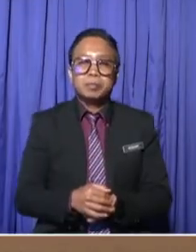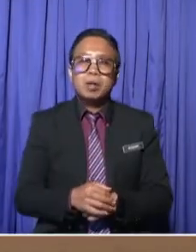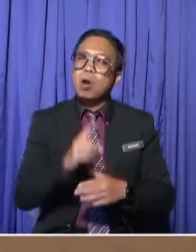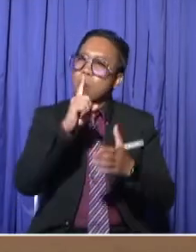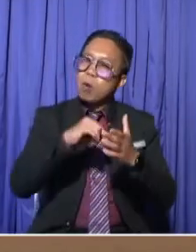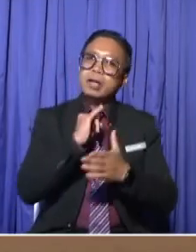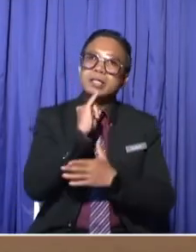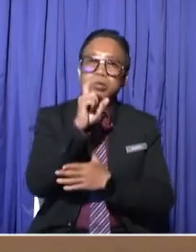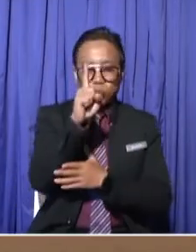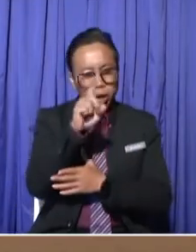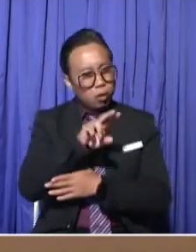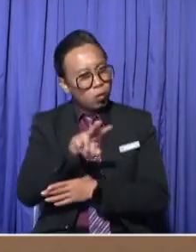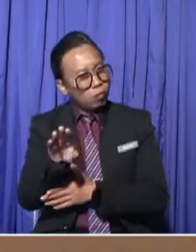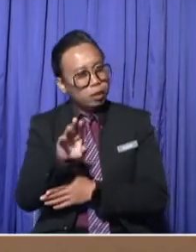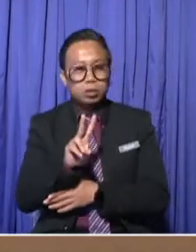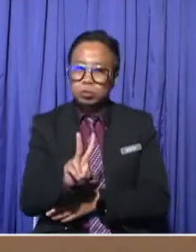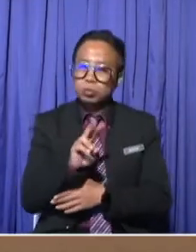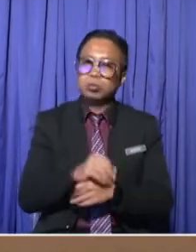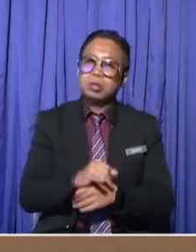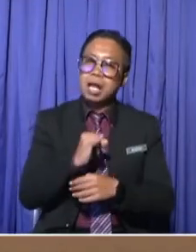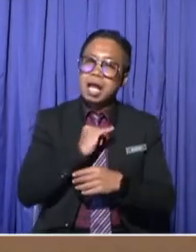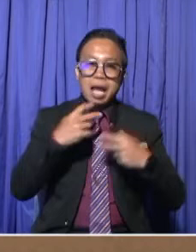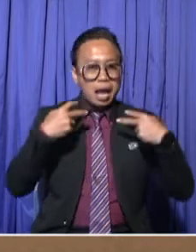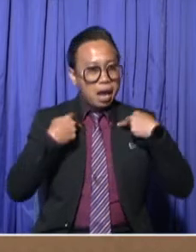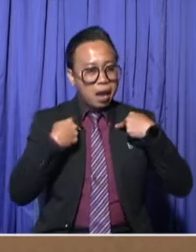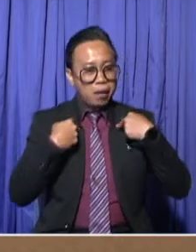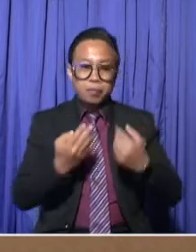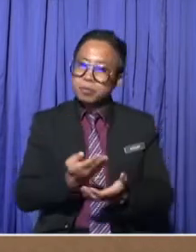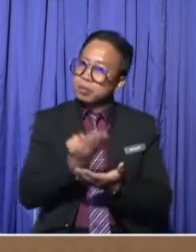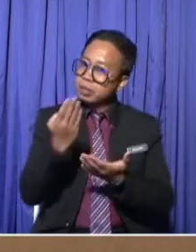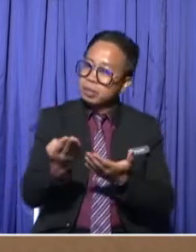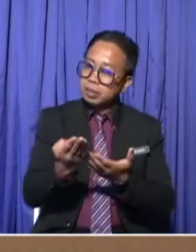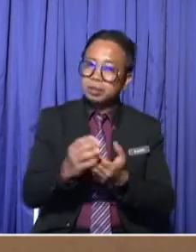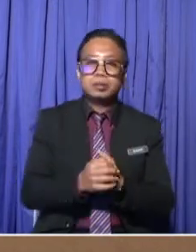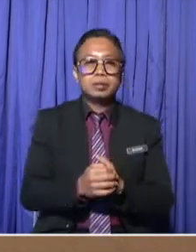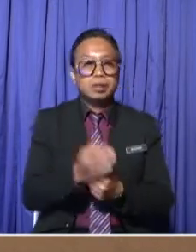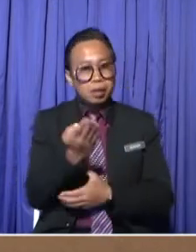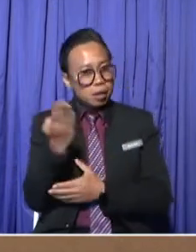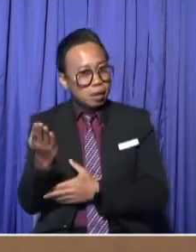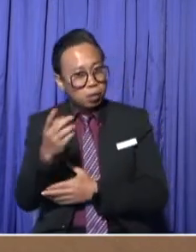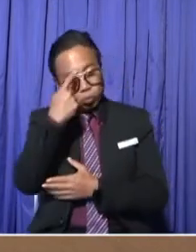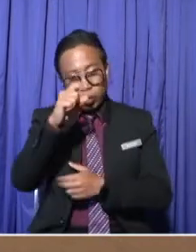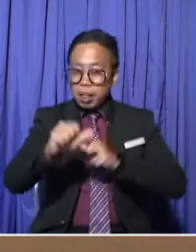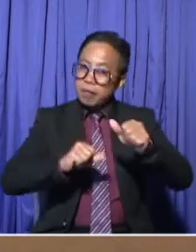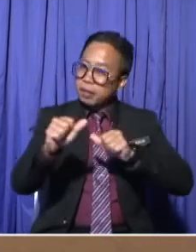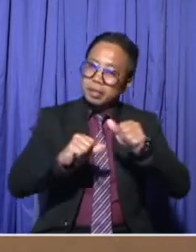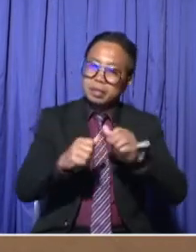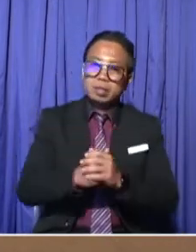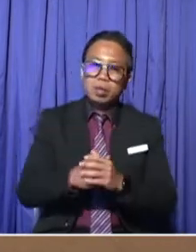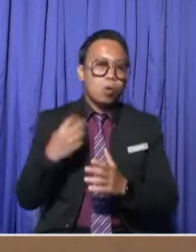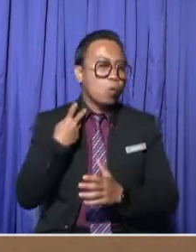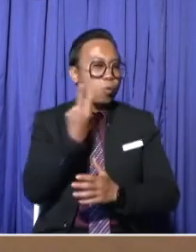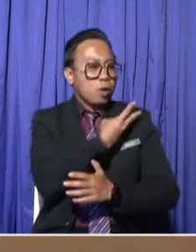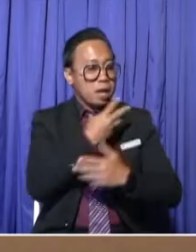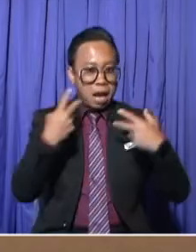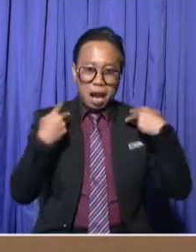What is 1 over 2? I have prepared materials for our activity. We have a